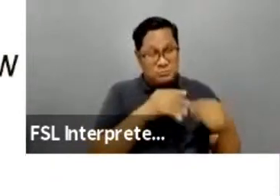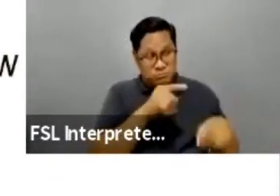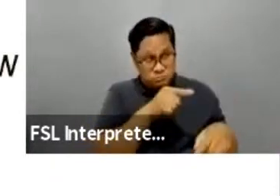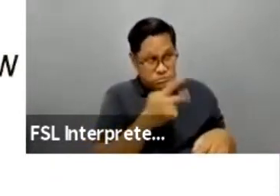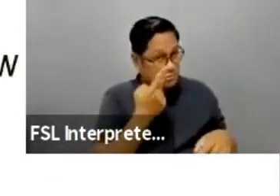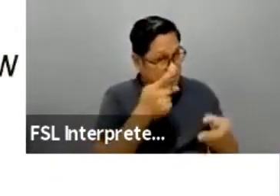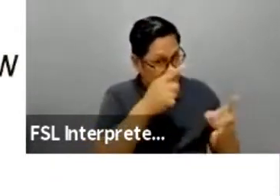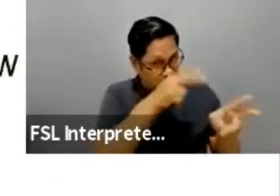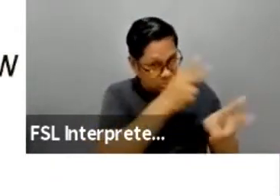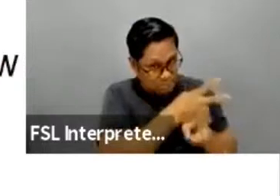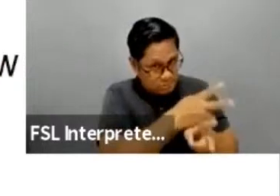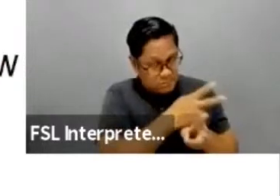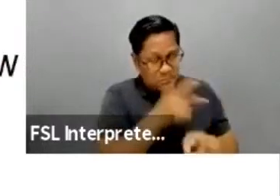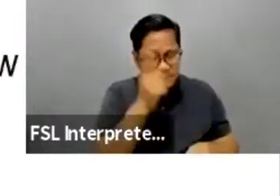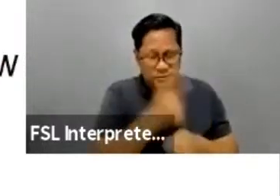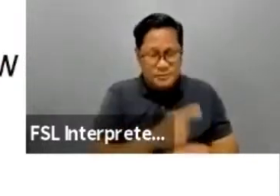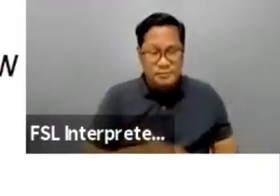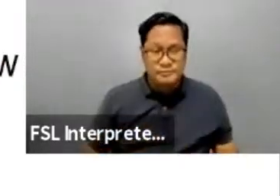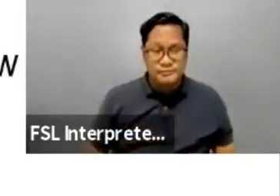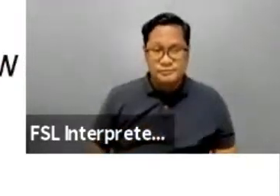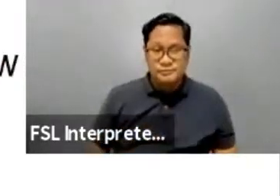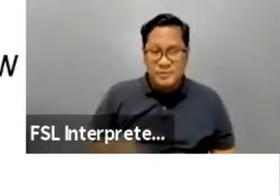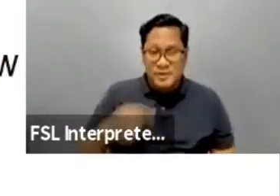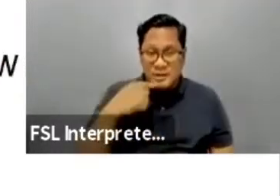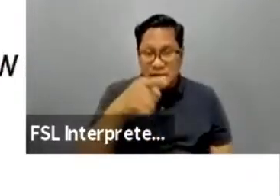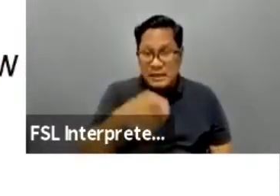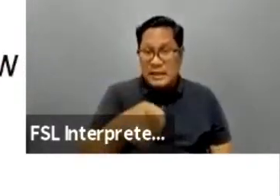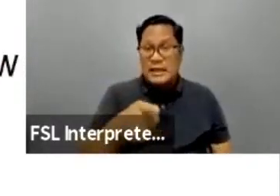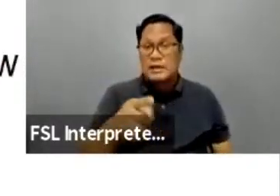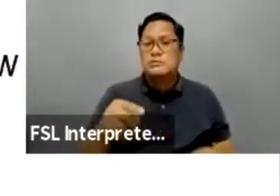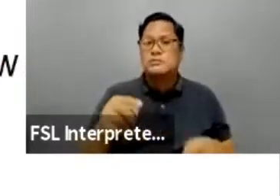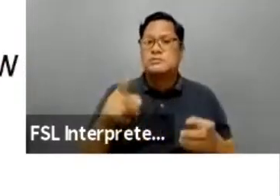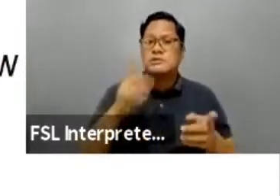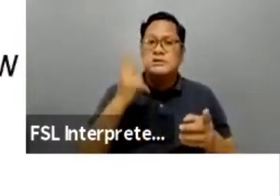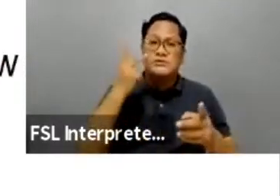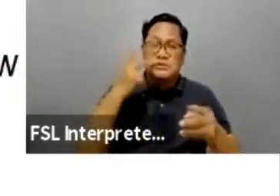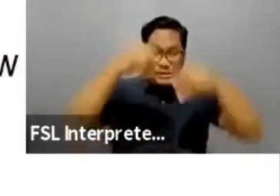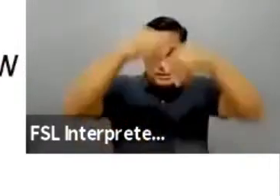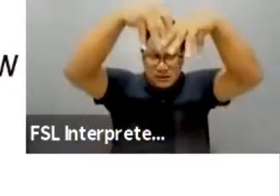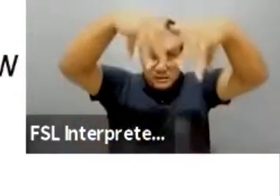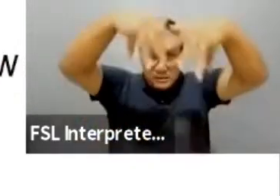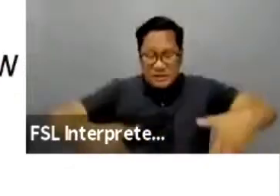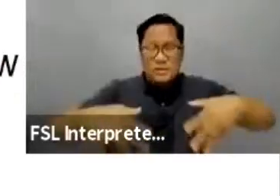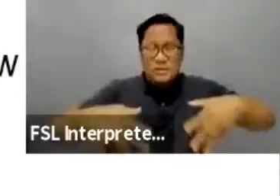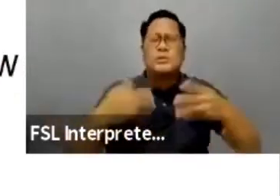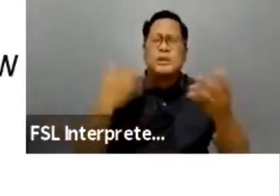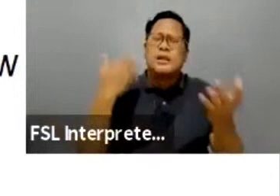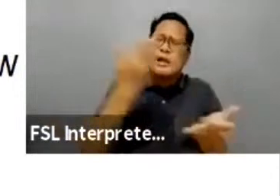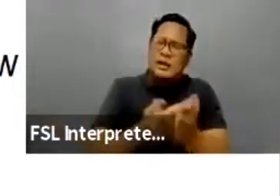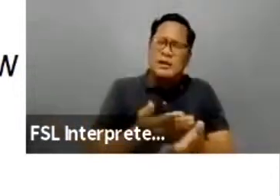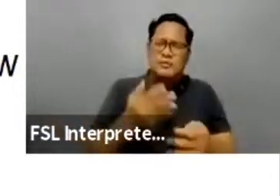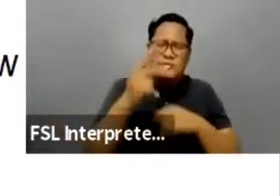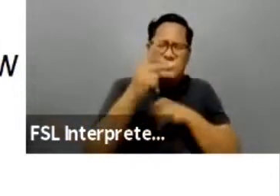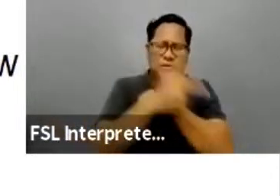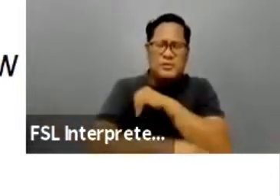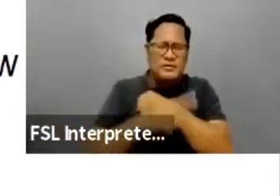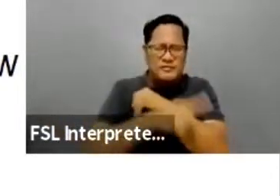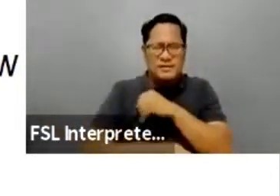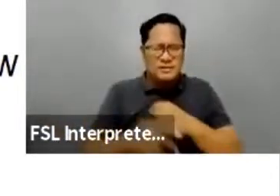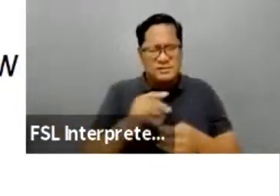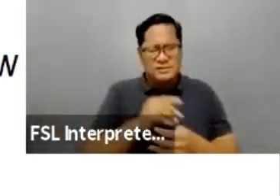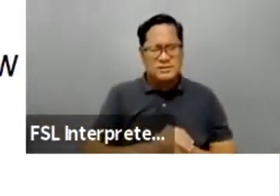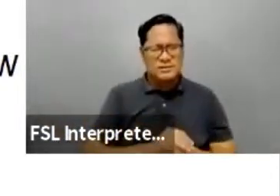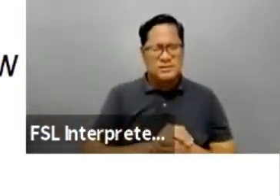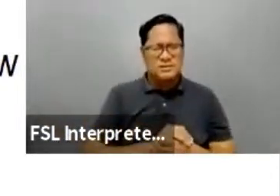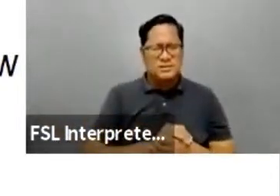Look at this next slide. That will go to the province. Think about it, It's going